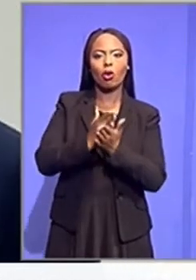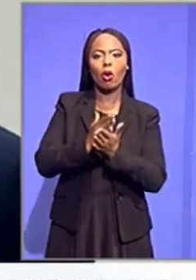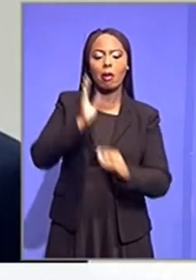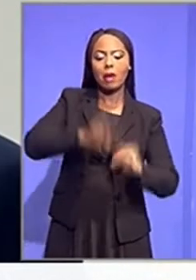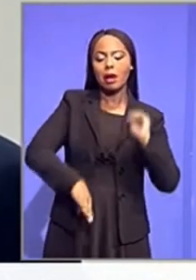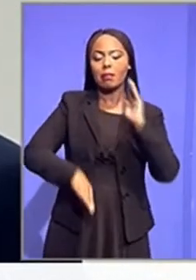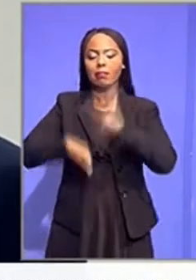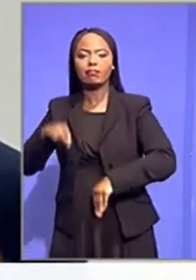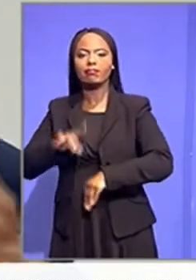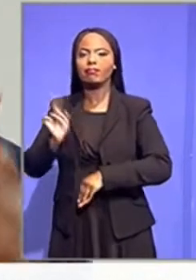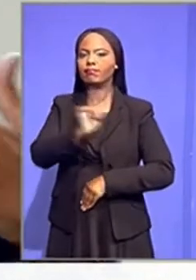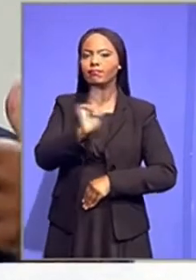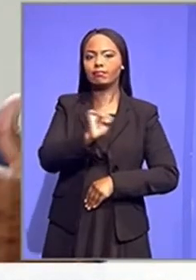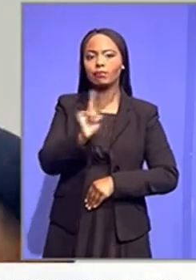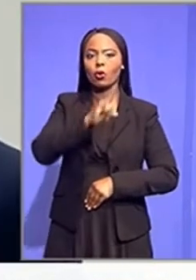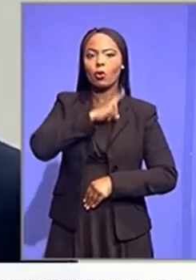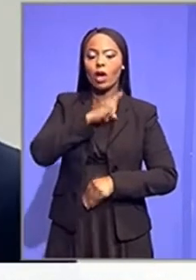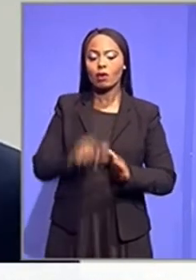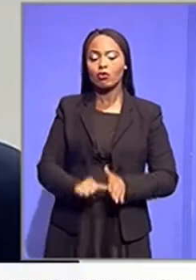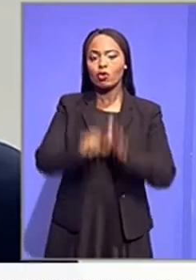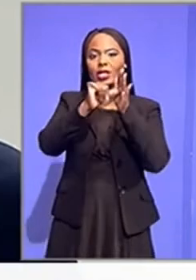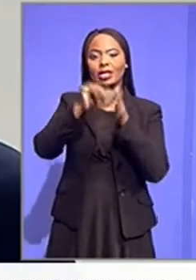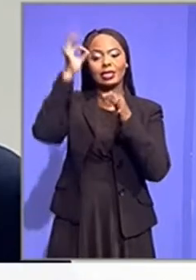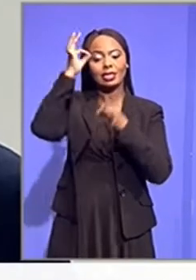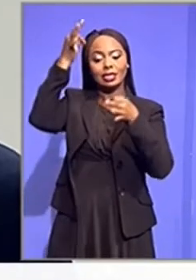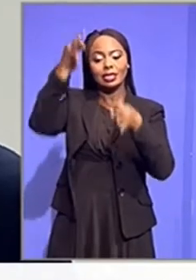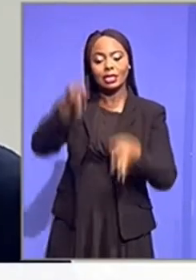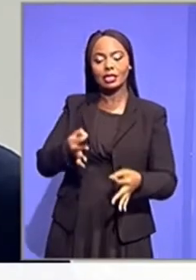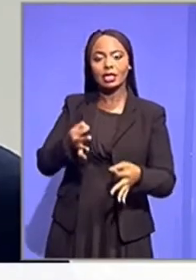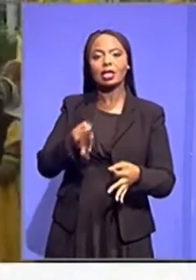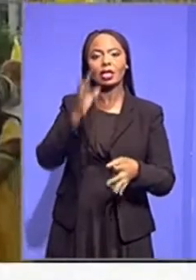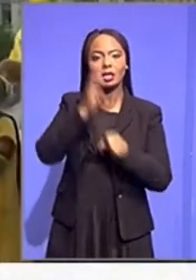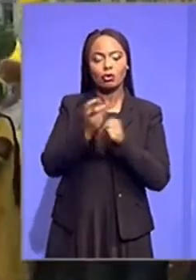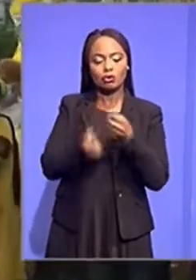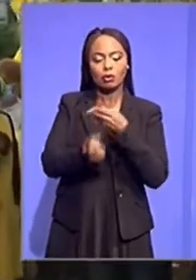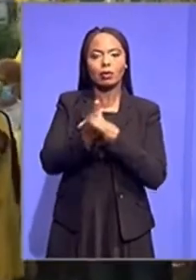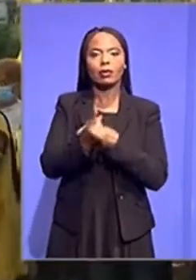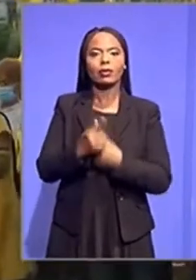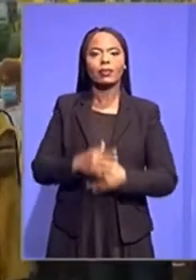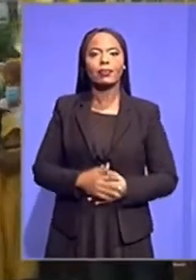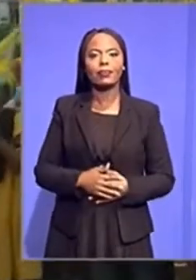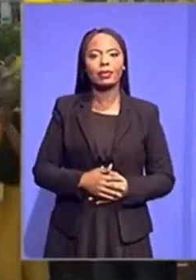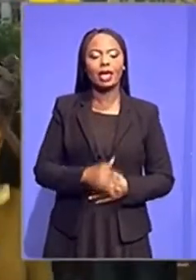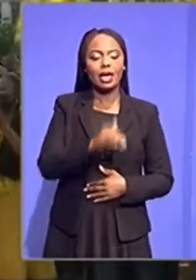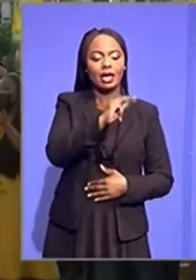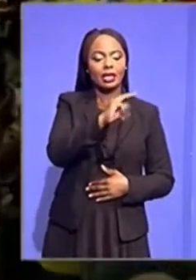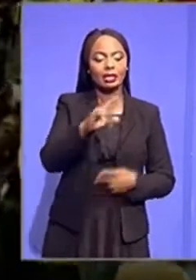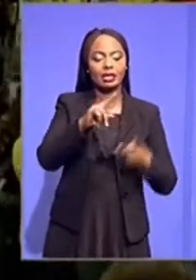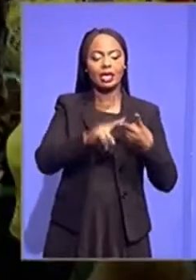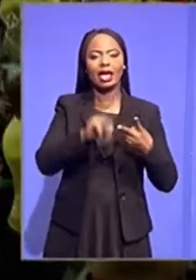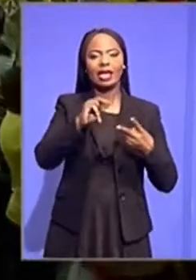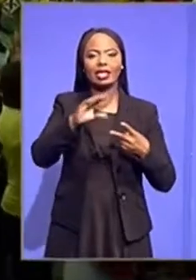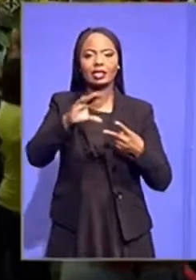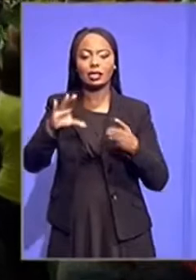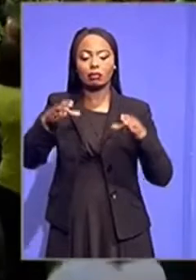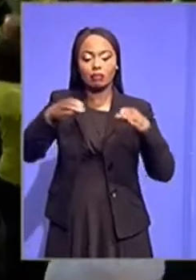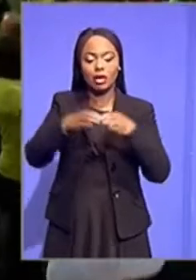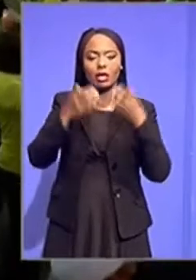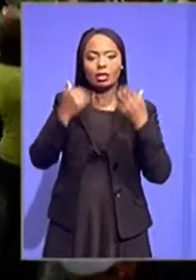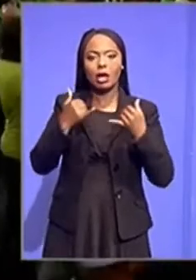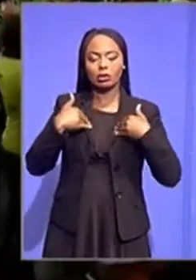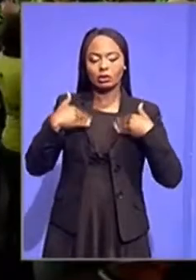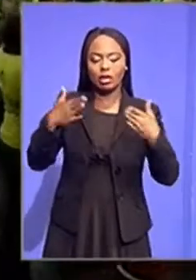own conferences. It's critical that these decisions are then conveyed. ANC NEC e simolotse ka letsholo la